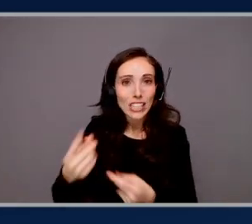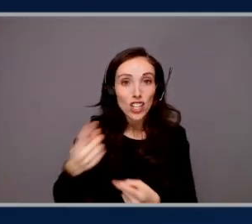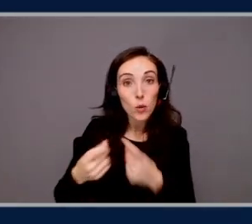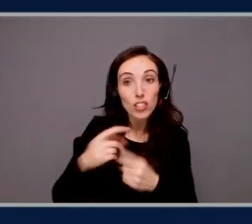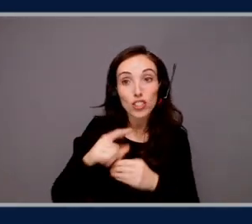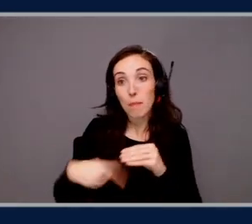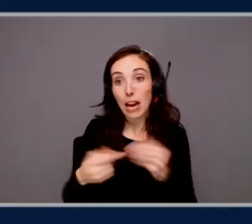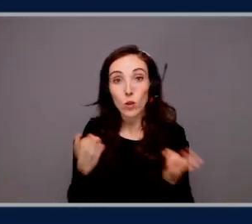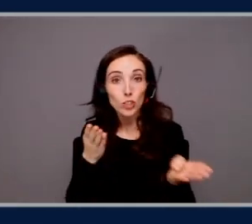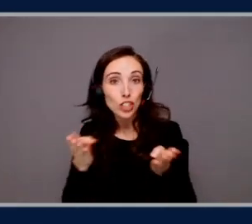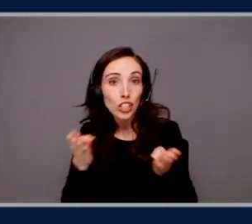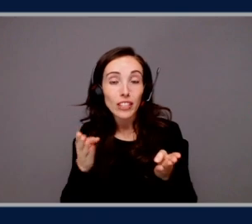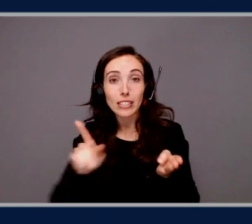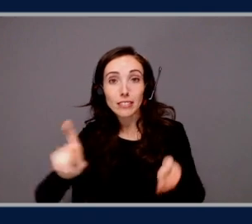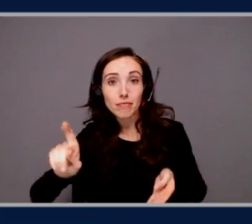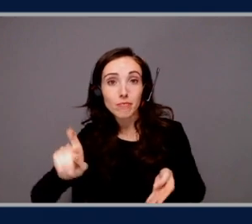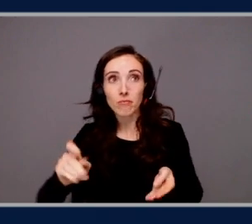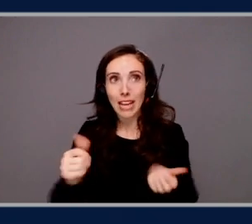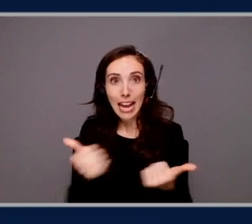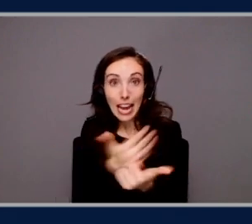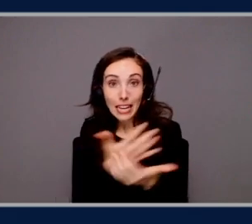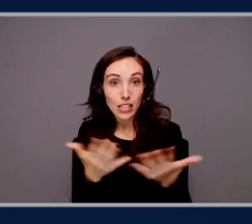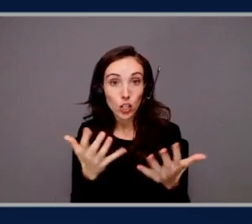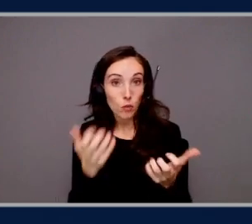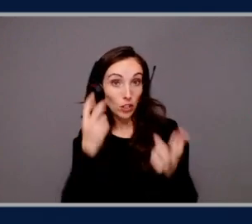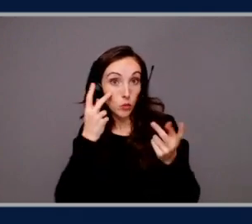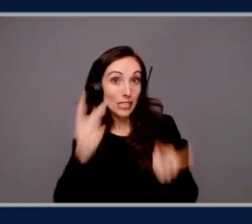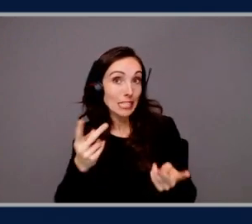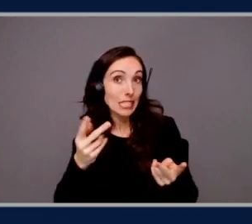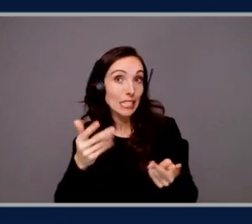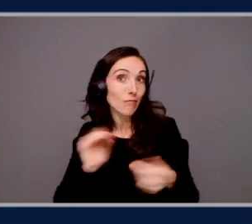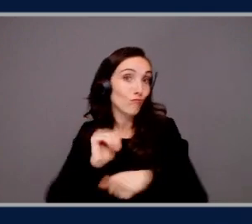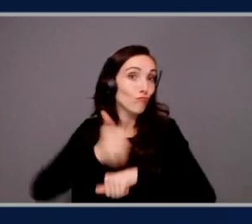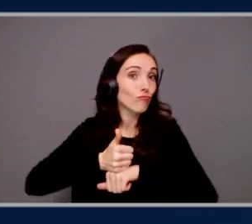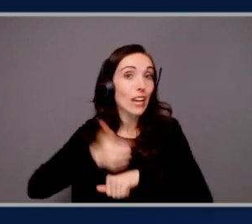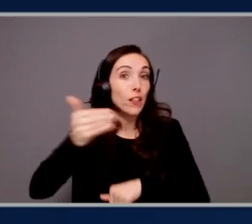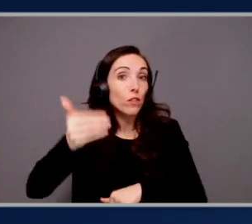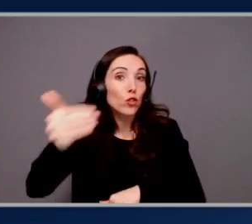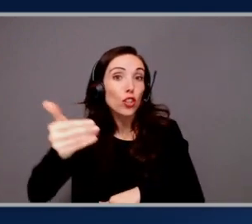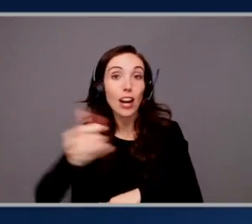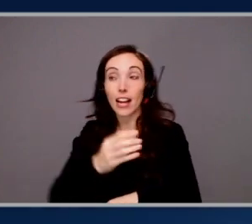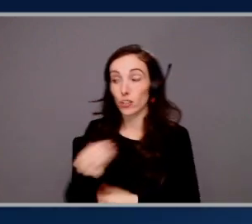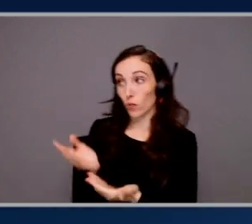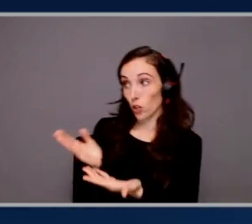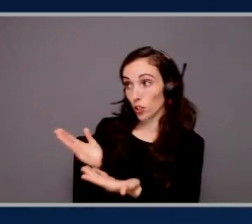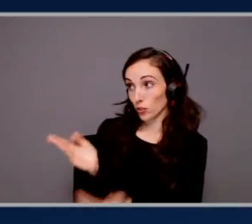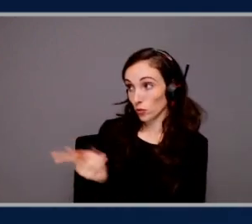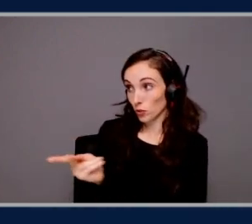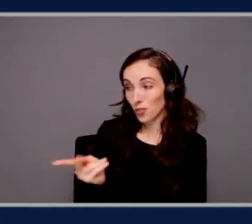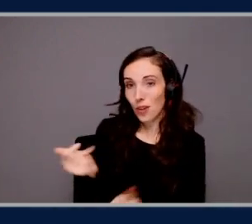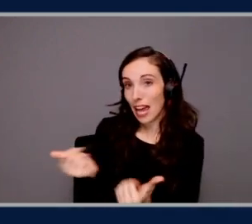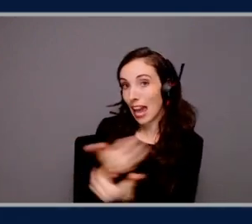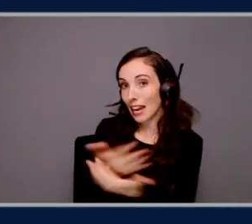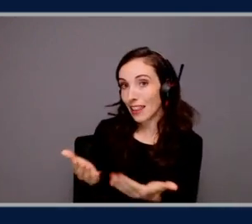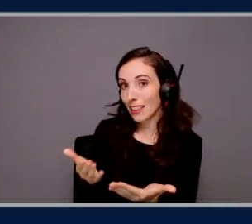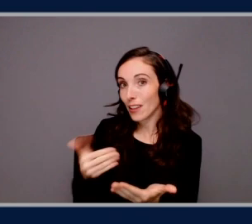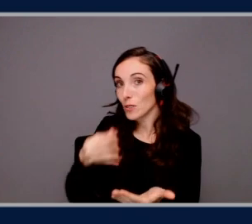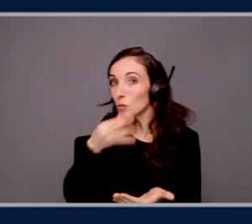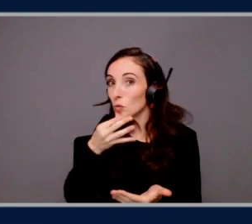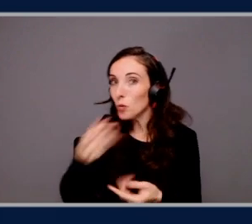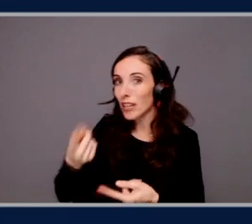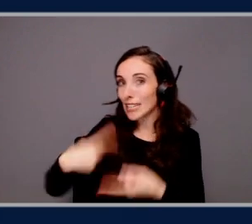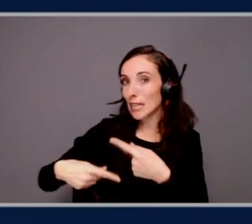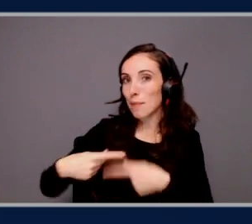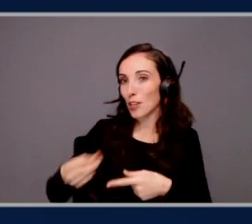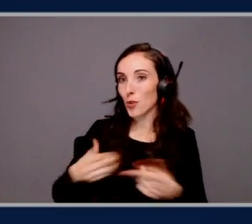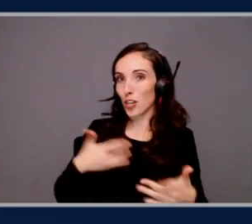service? Is there anything that you'd like to see in the future? And to our guests who are here, is there anything that's coming that you're excited about with